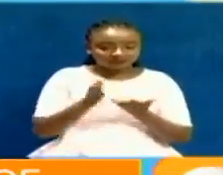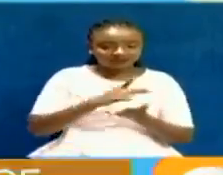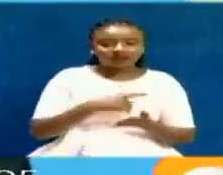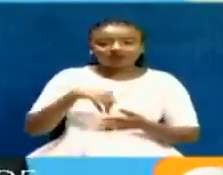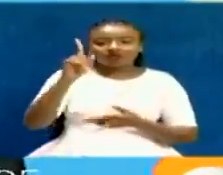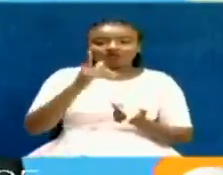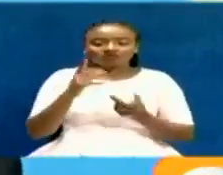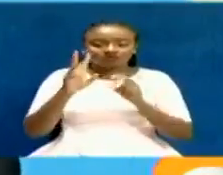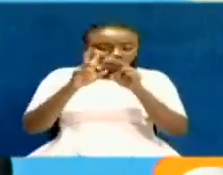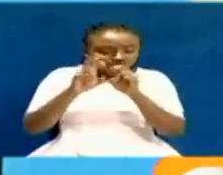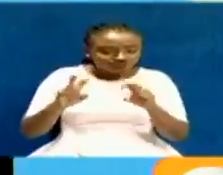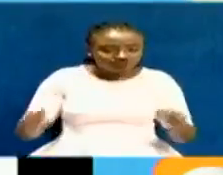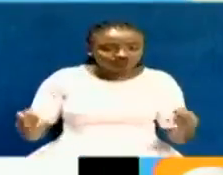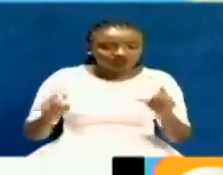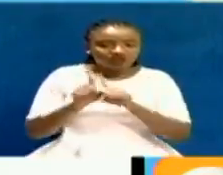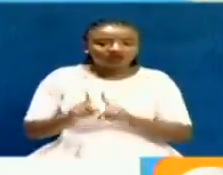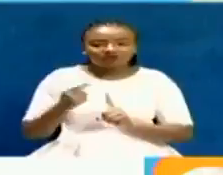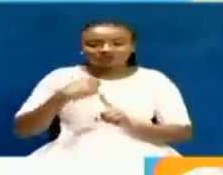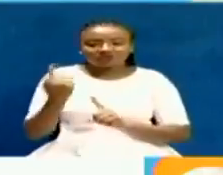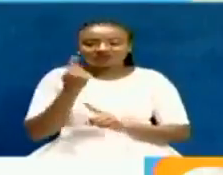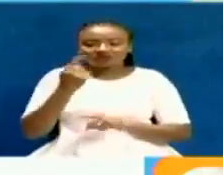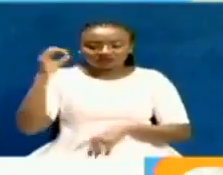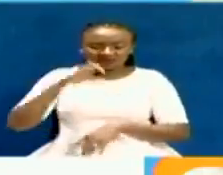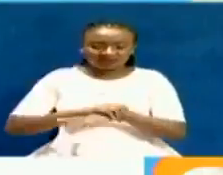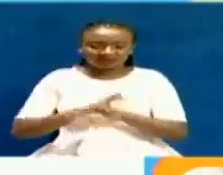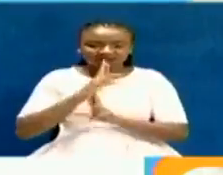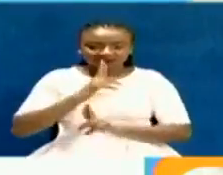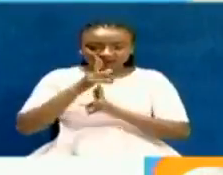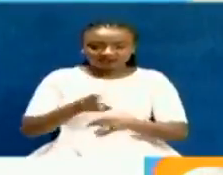analysis, and I have just received results that